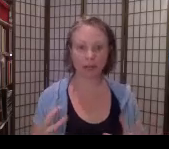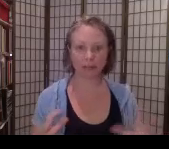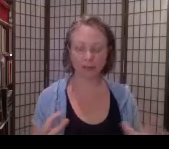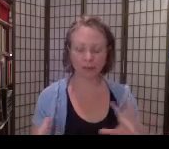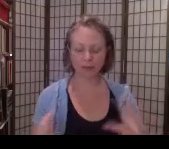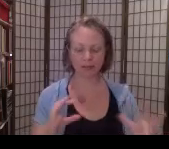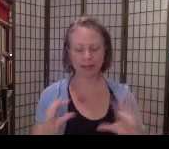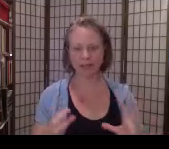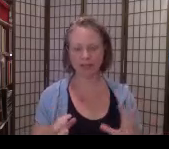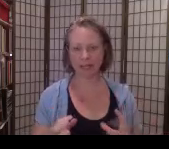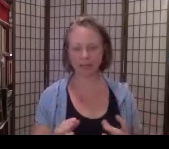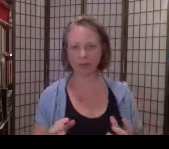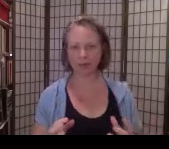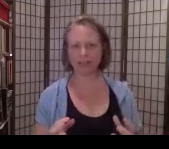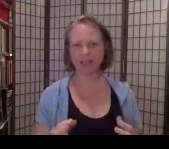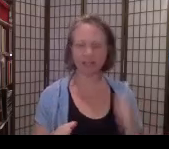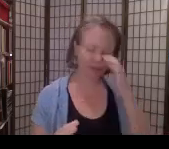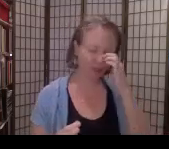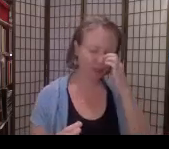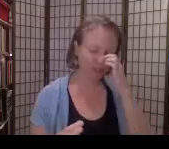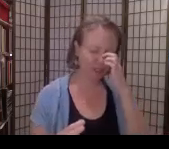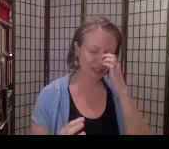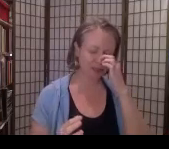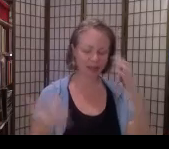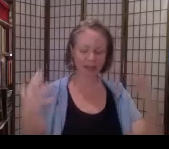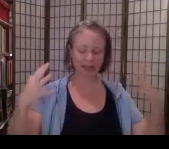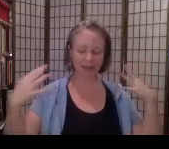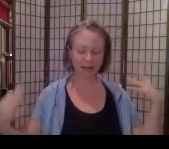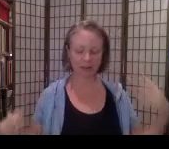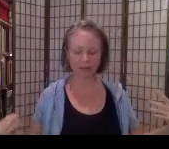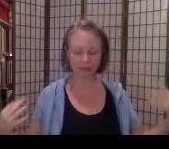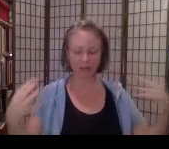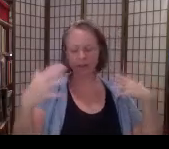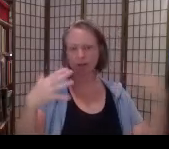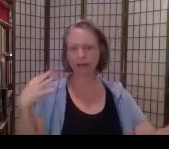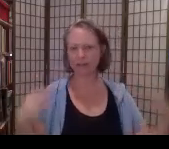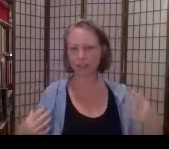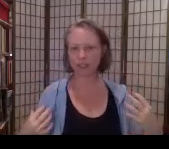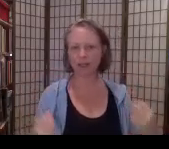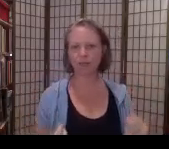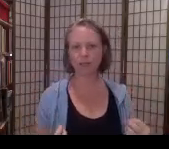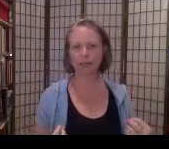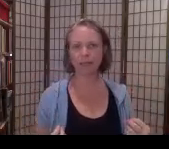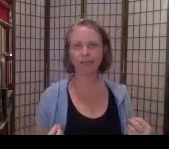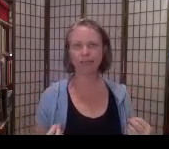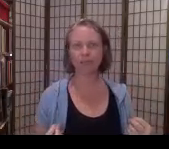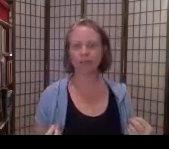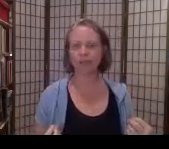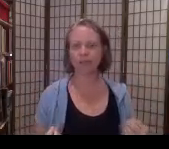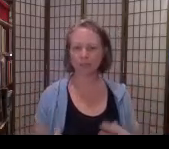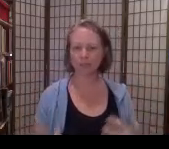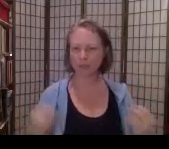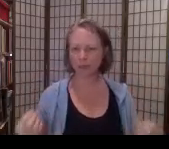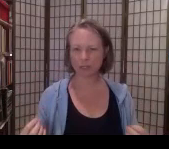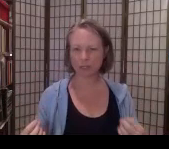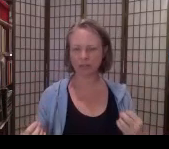emotional body, if you will, there's a lot of different names for it in different traditions, but that layer of our energy that really